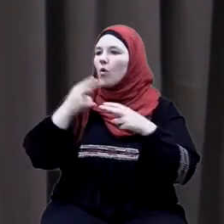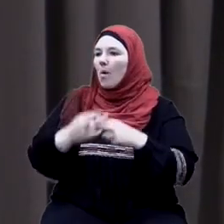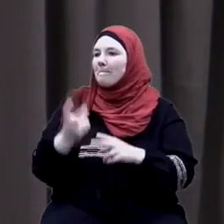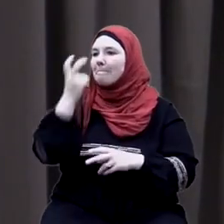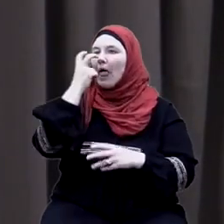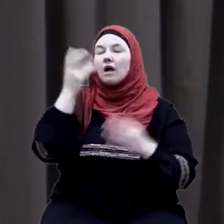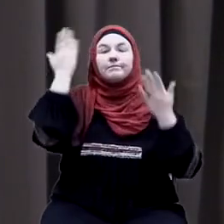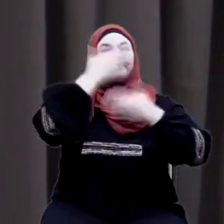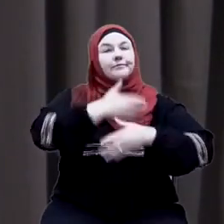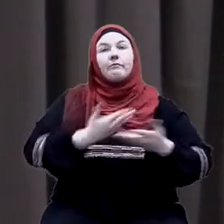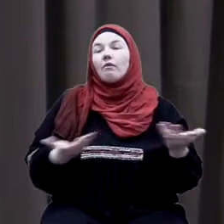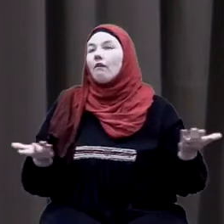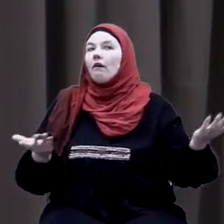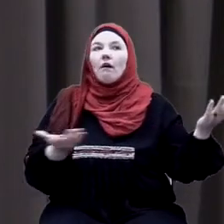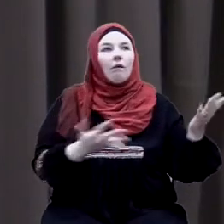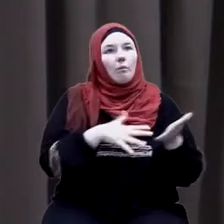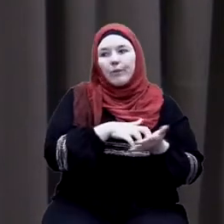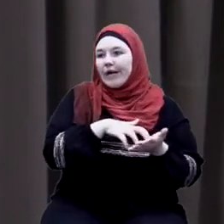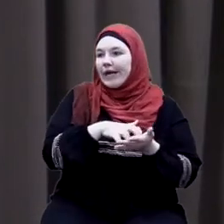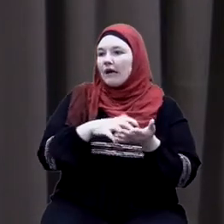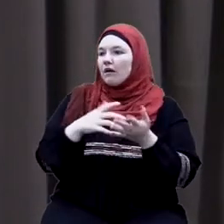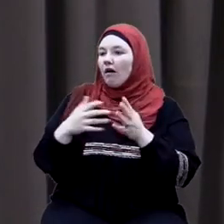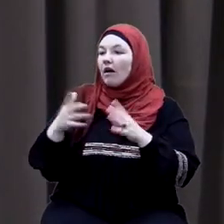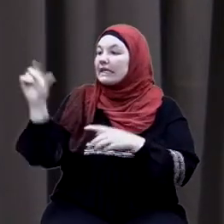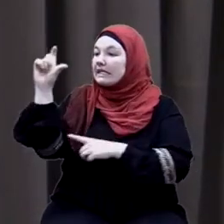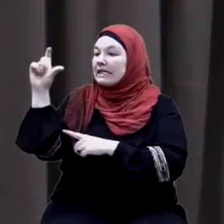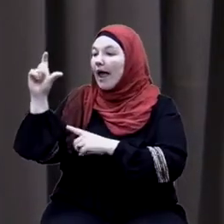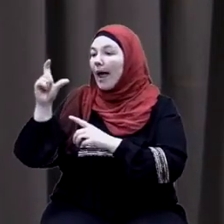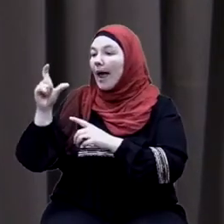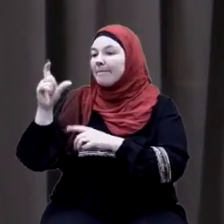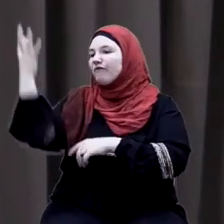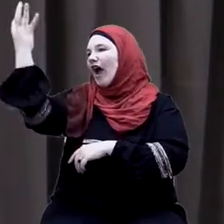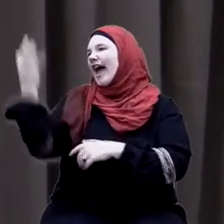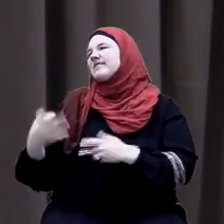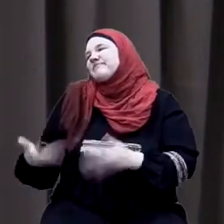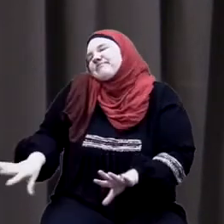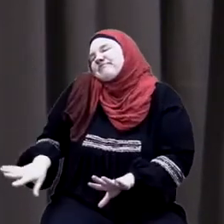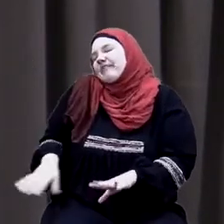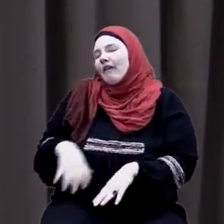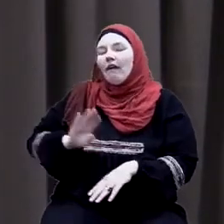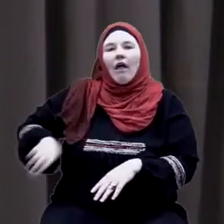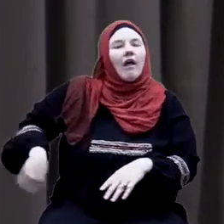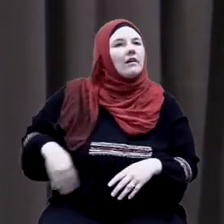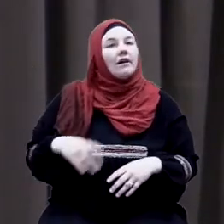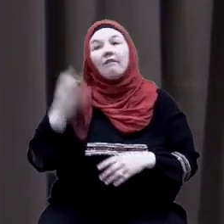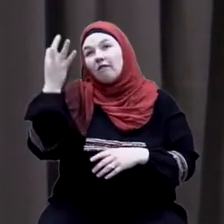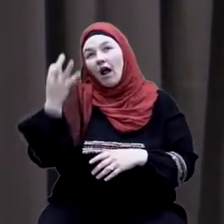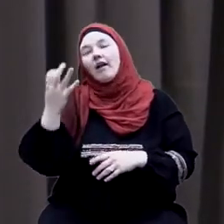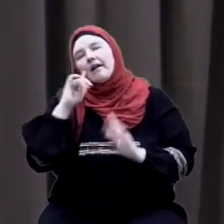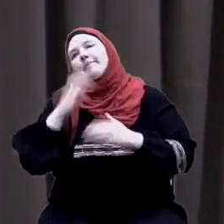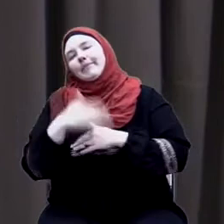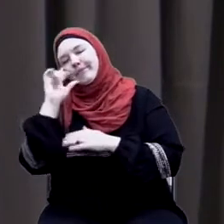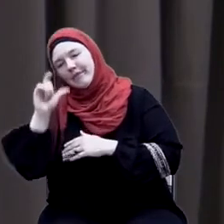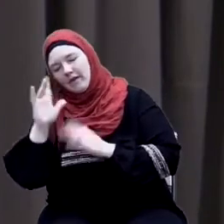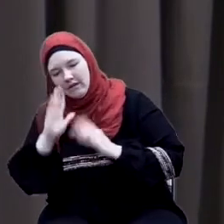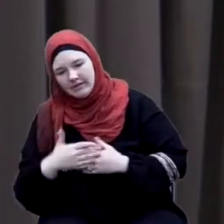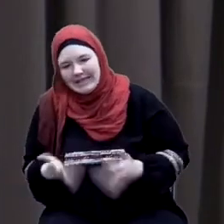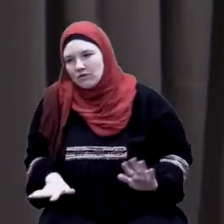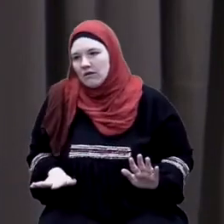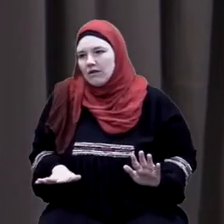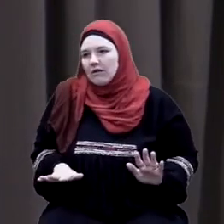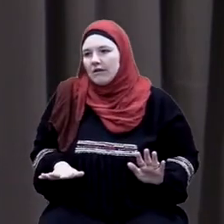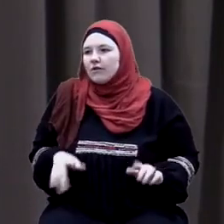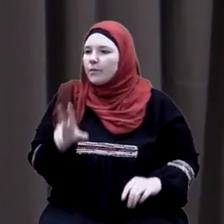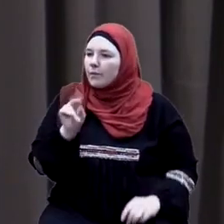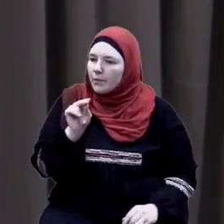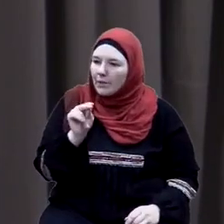weak, disenfranchised from their own faith, and full of doubt and suspicion about what is going to happen to